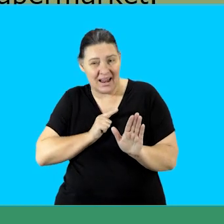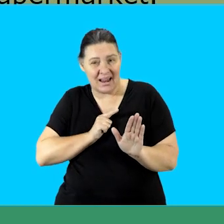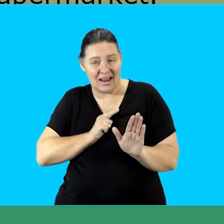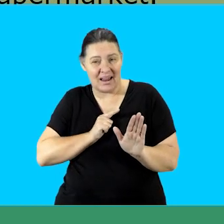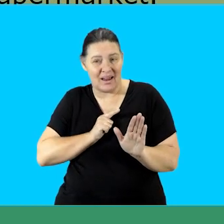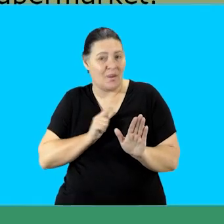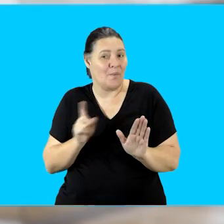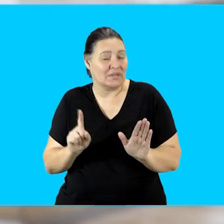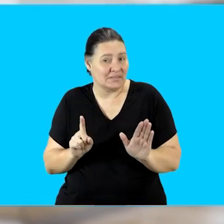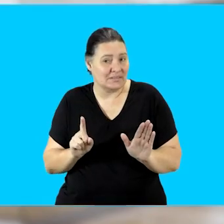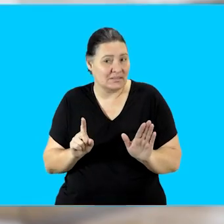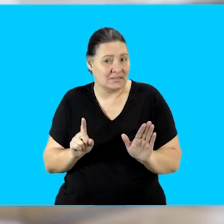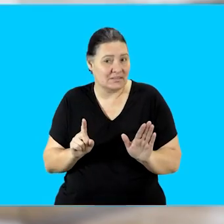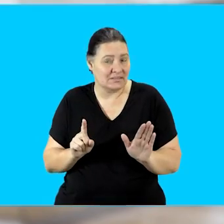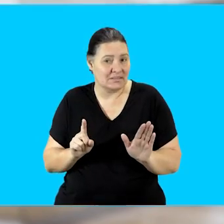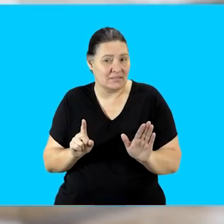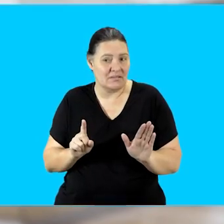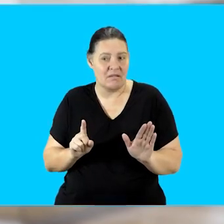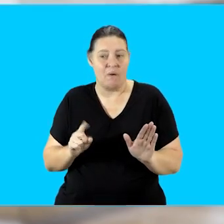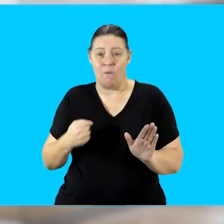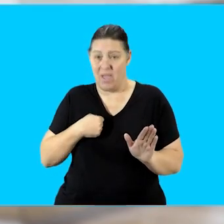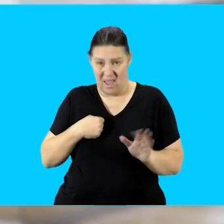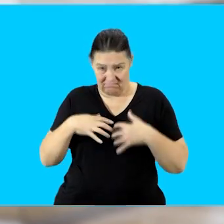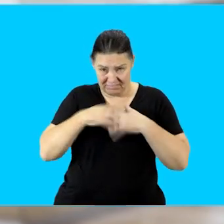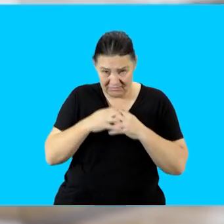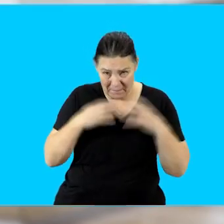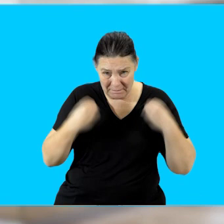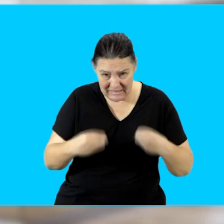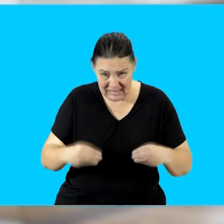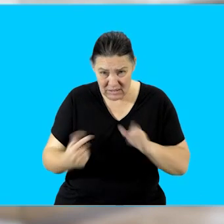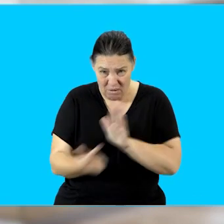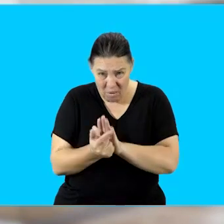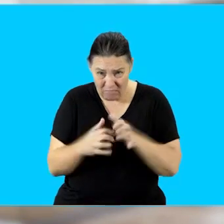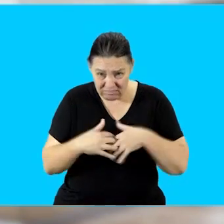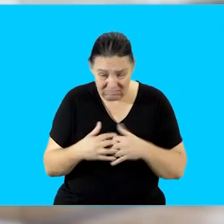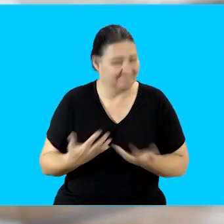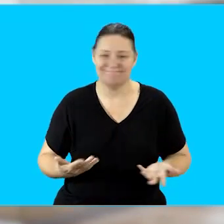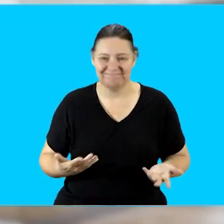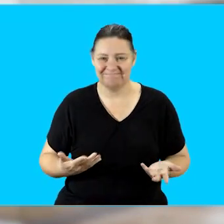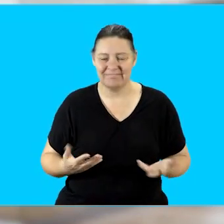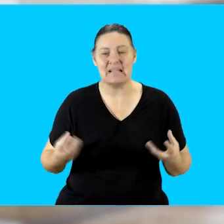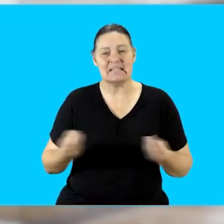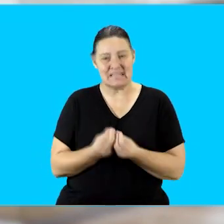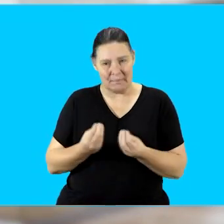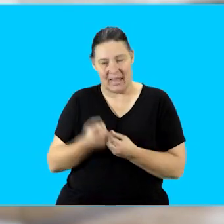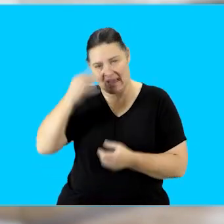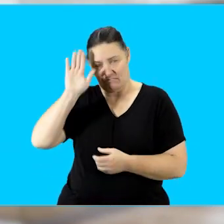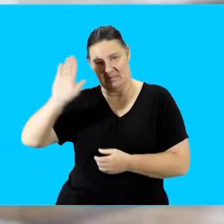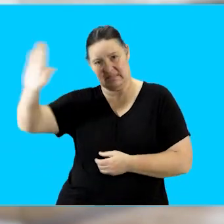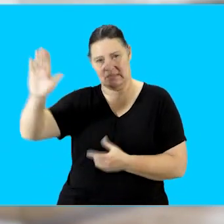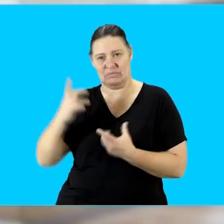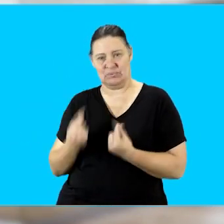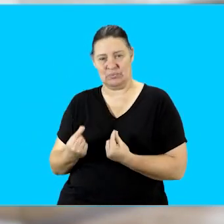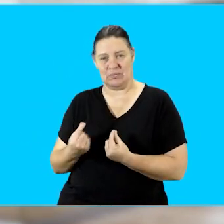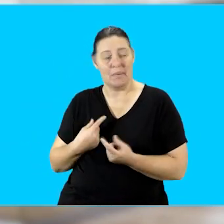lot. We don't make legislation inside the business, but it's something that is being done by government.